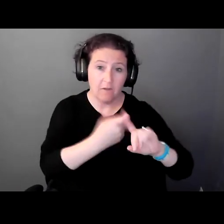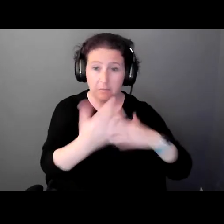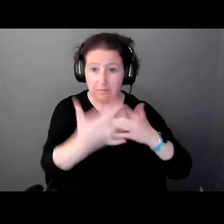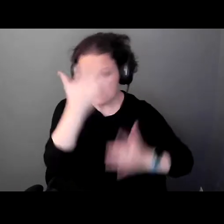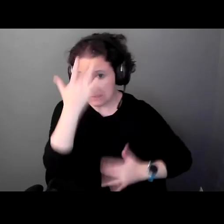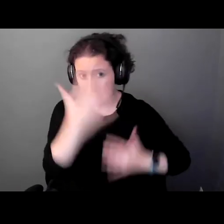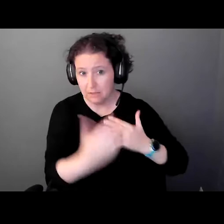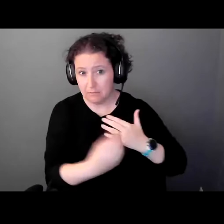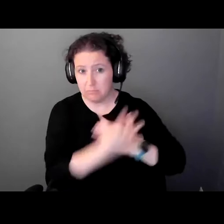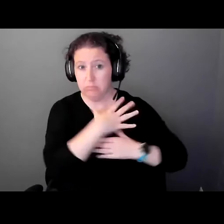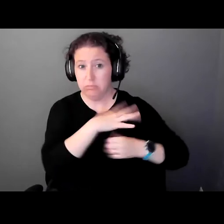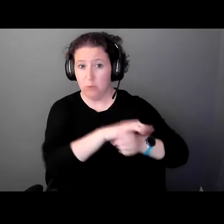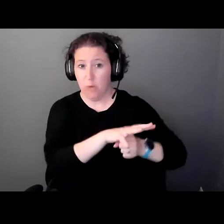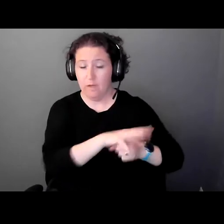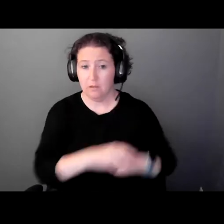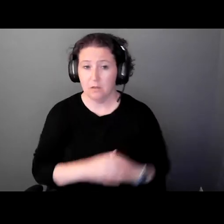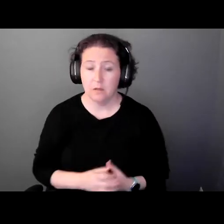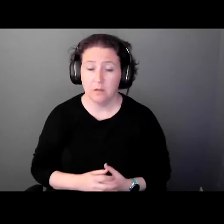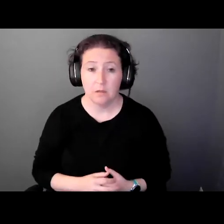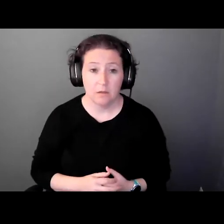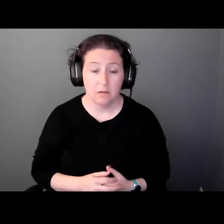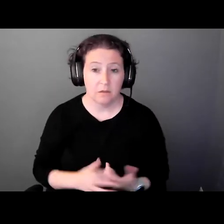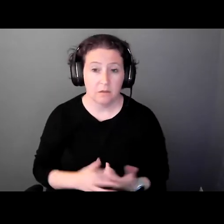I don't know next week,